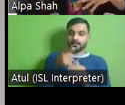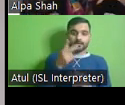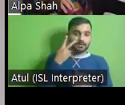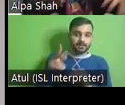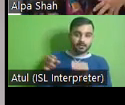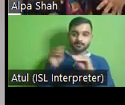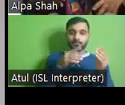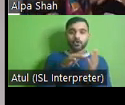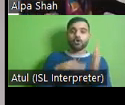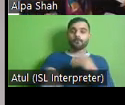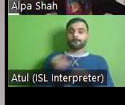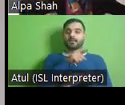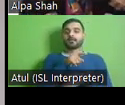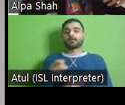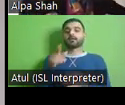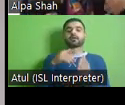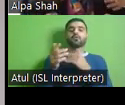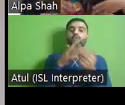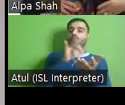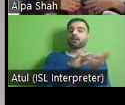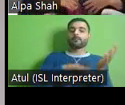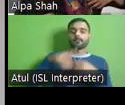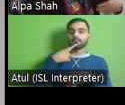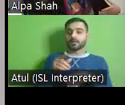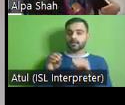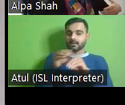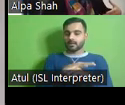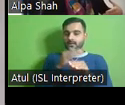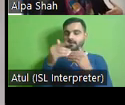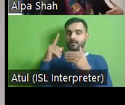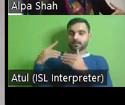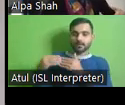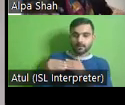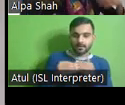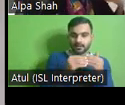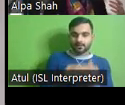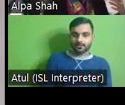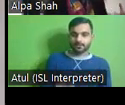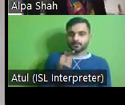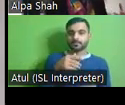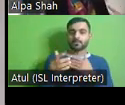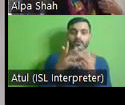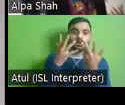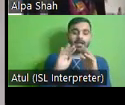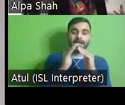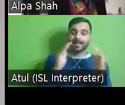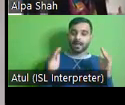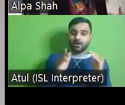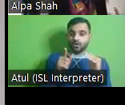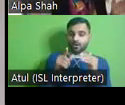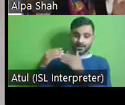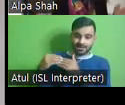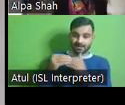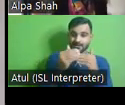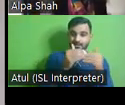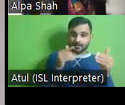he'll move from house to house, and then somewhere the spirit is going to leave him. And whichever house the spirit leaves him at,